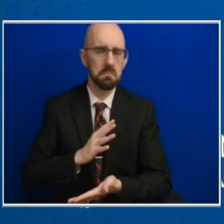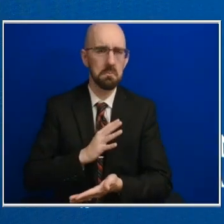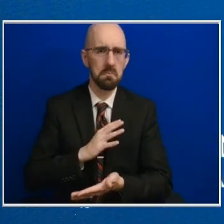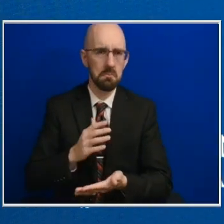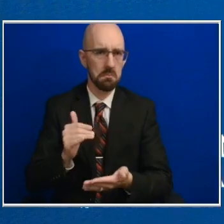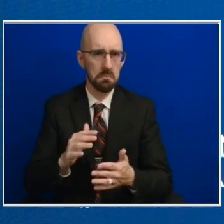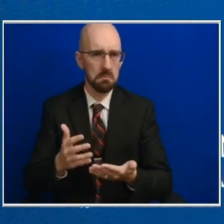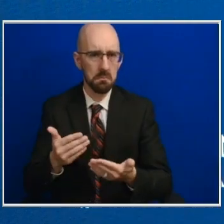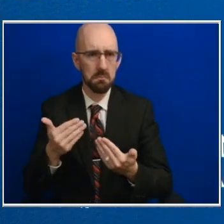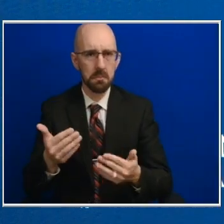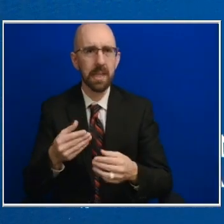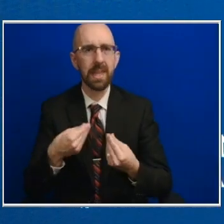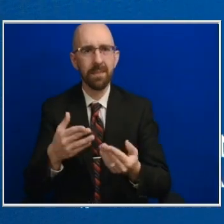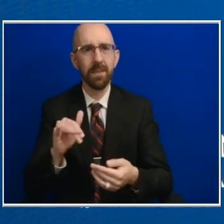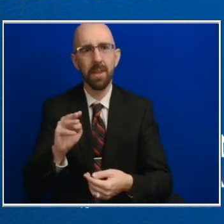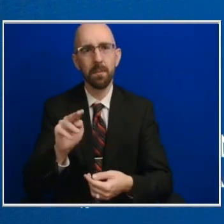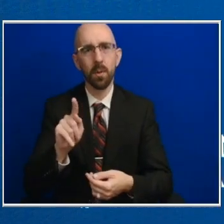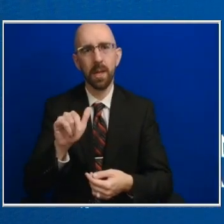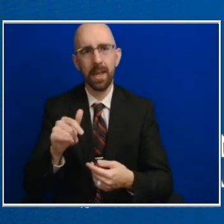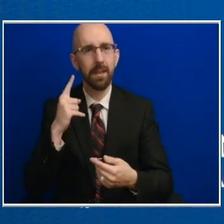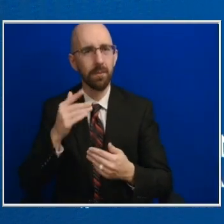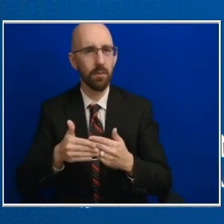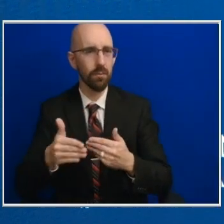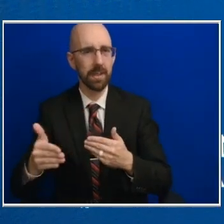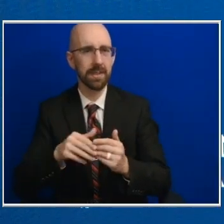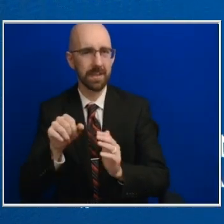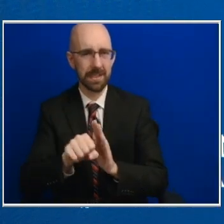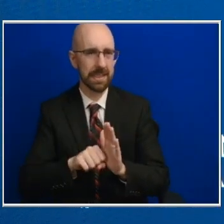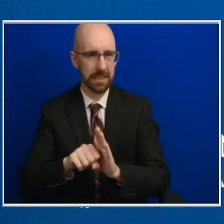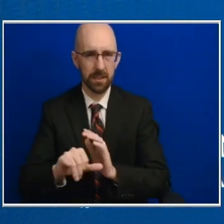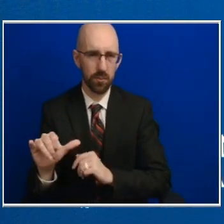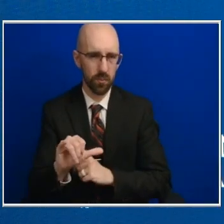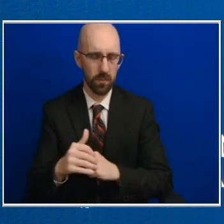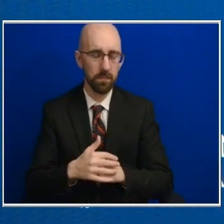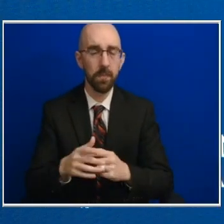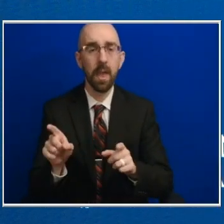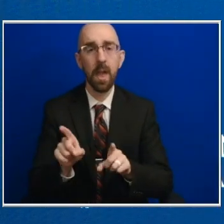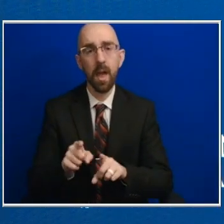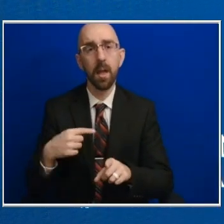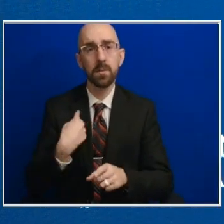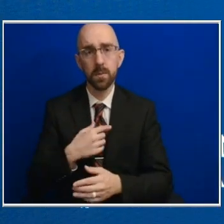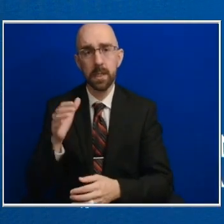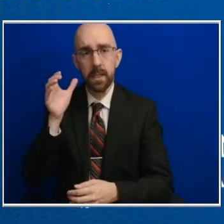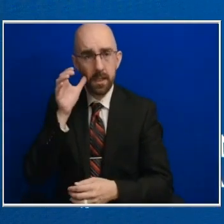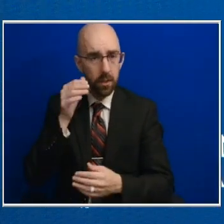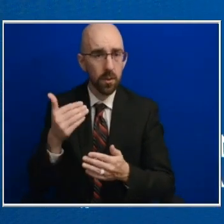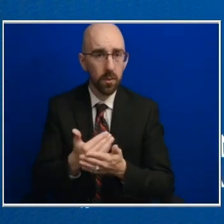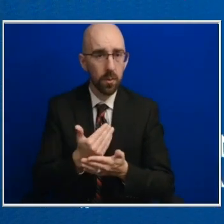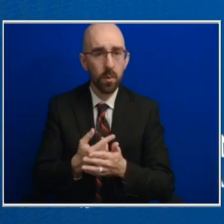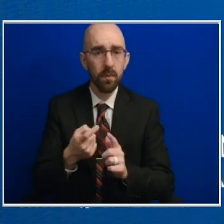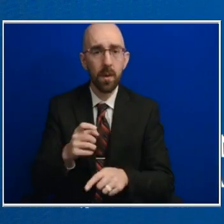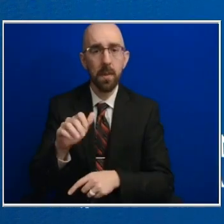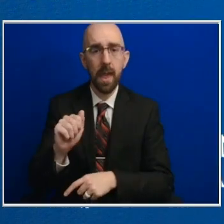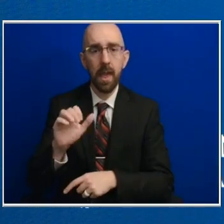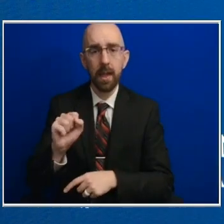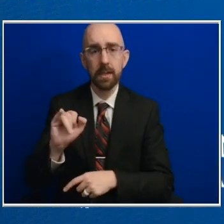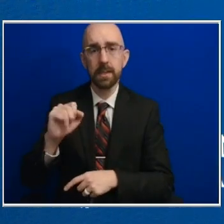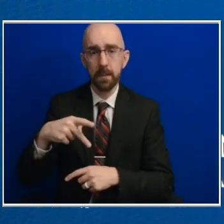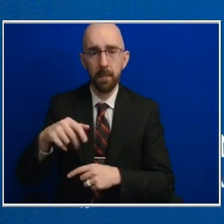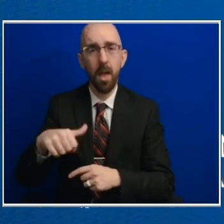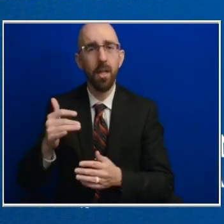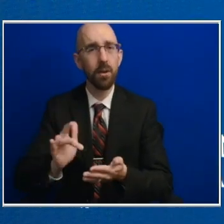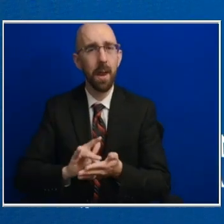you immunity through the rest of the season as well. So, but as we get new information from ACIP and the other medical societies giving